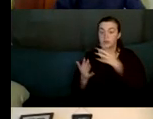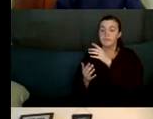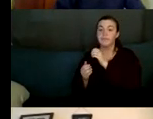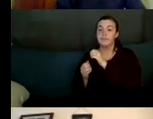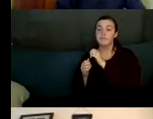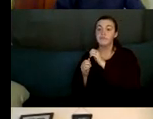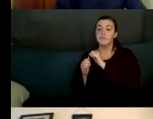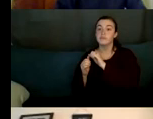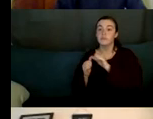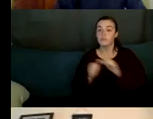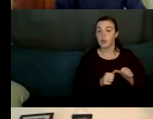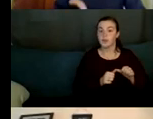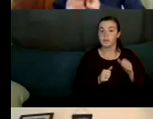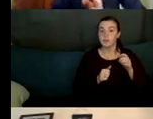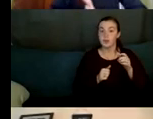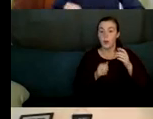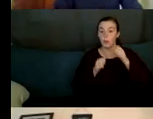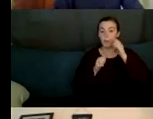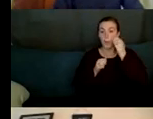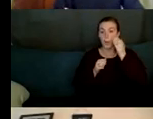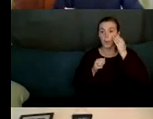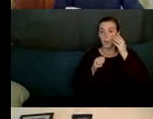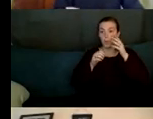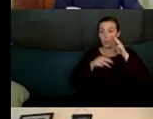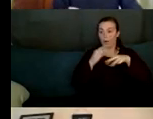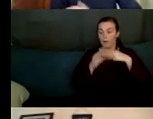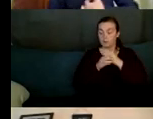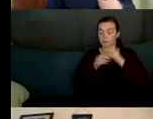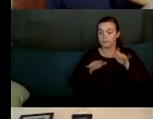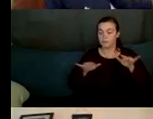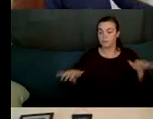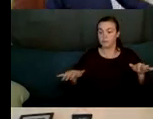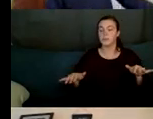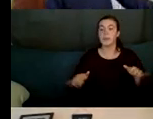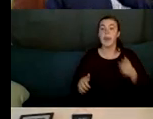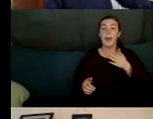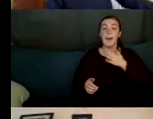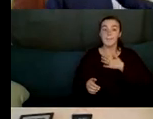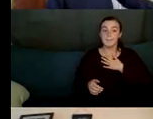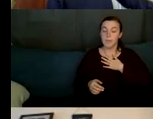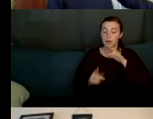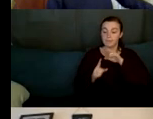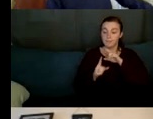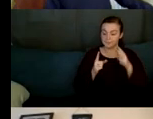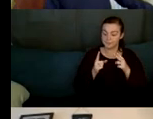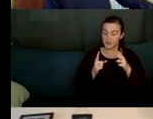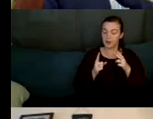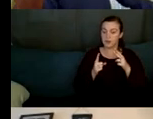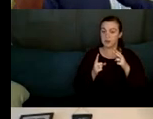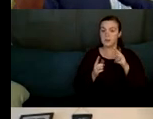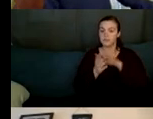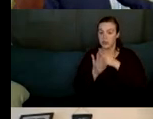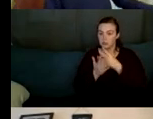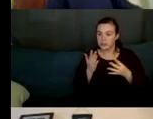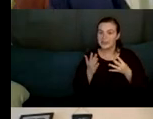known world. In this class, we're going to look at sort of my approach to scheduling across